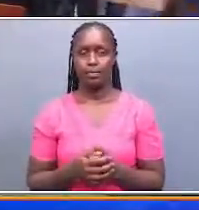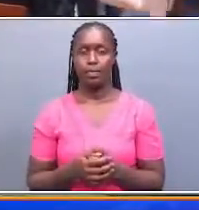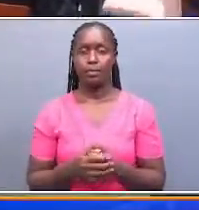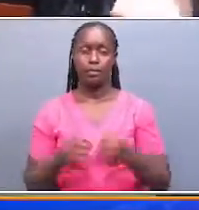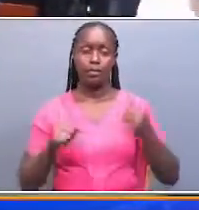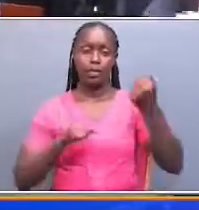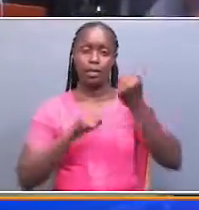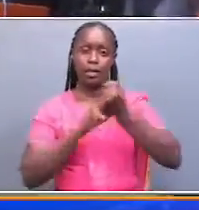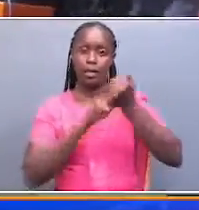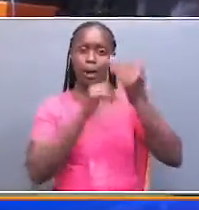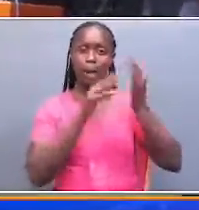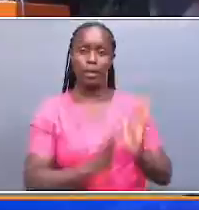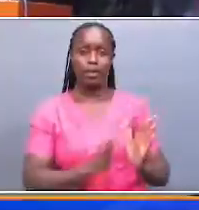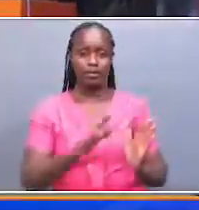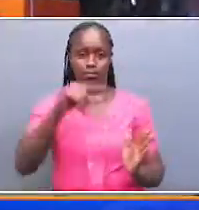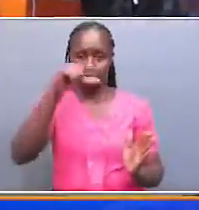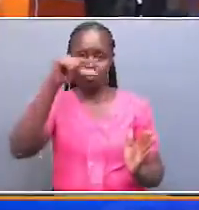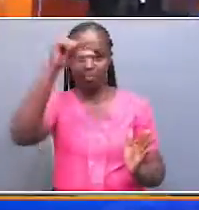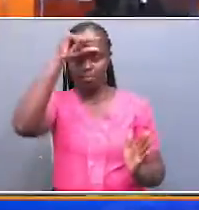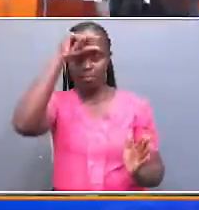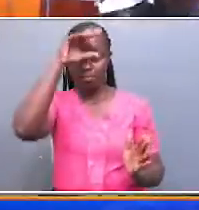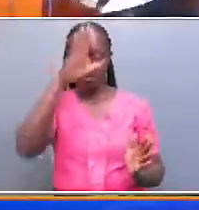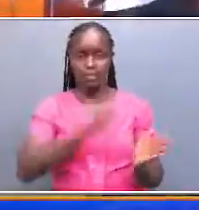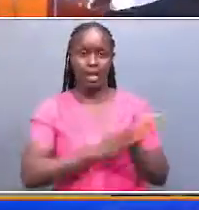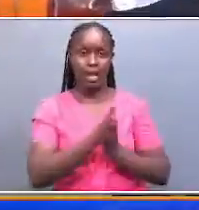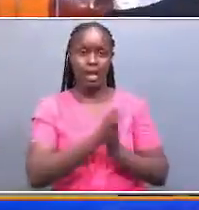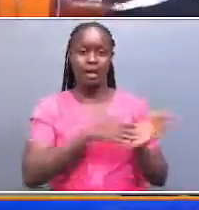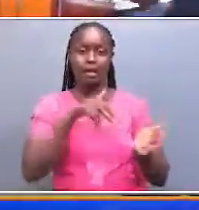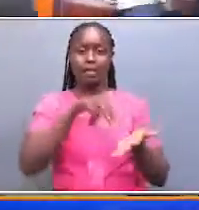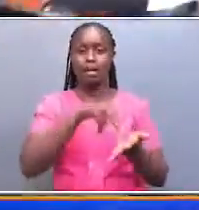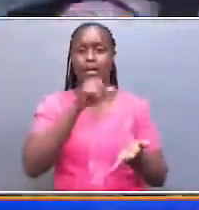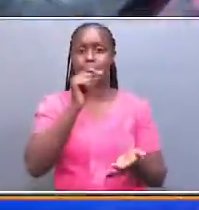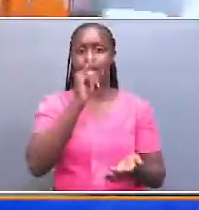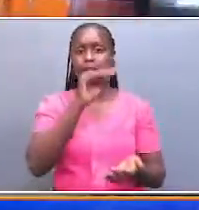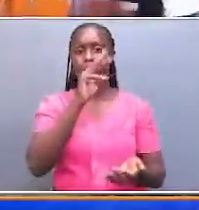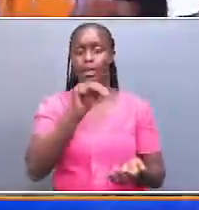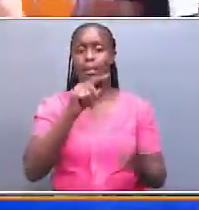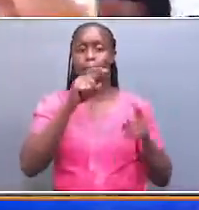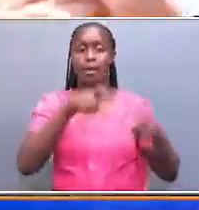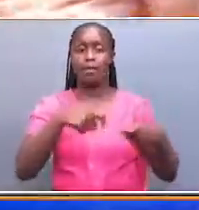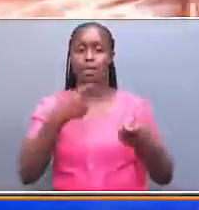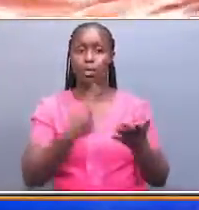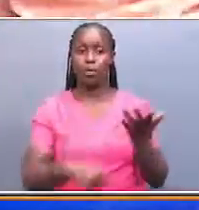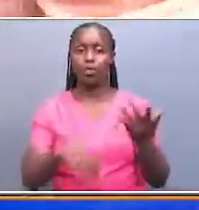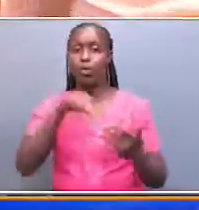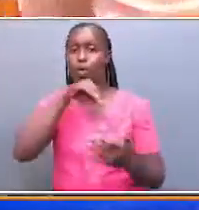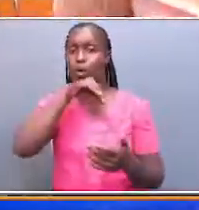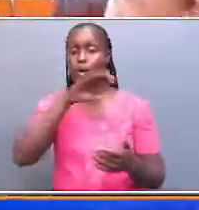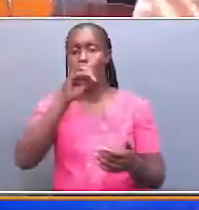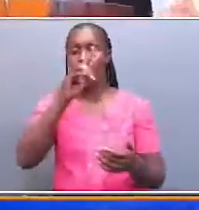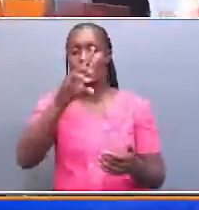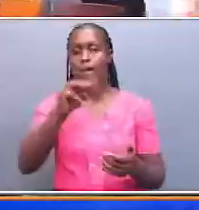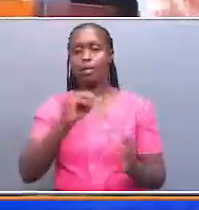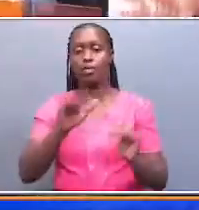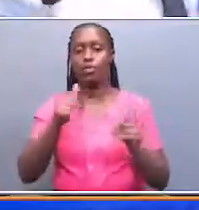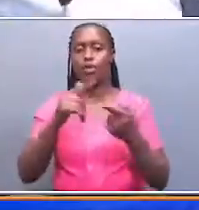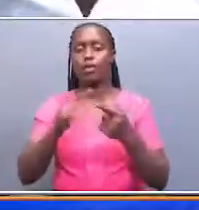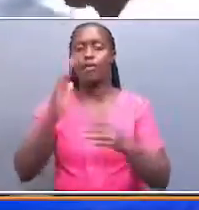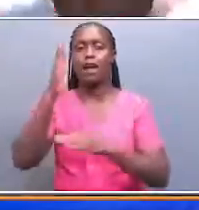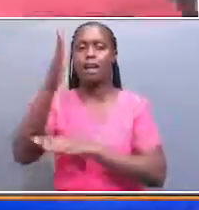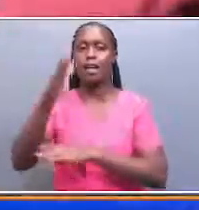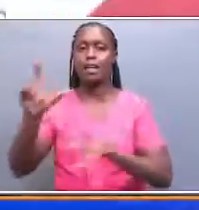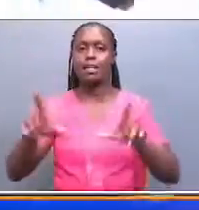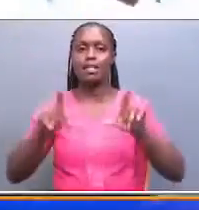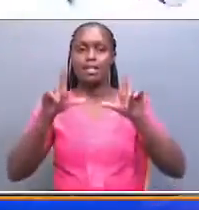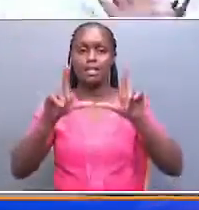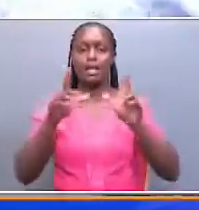Supporters of Nairobi gubernatorial aspirant Tim Wanyonyi are now demanding that the ODM party issues him with a direct ticket. The